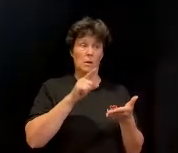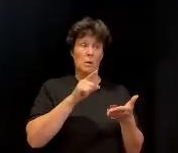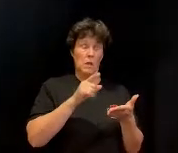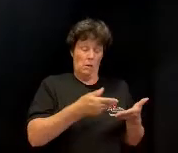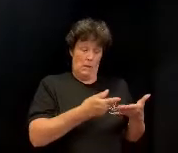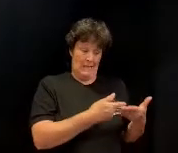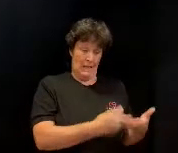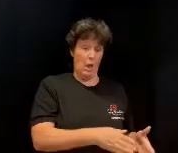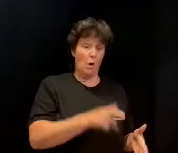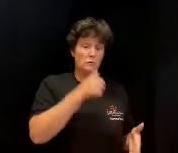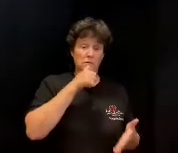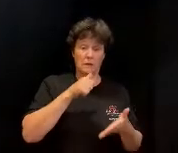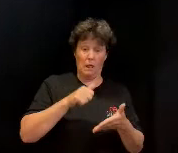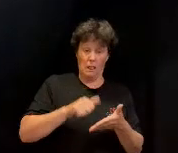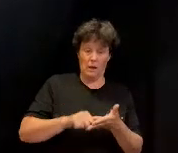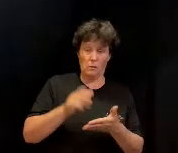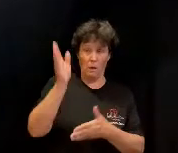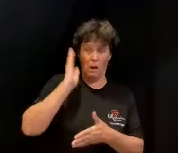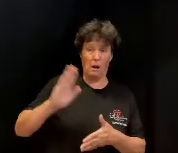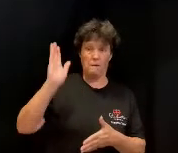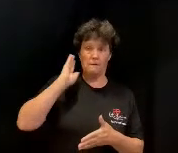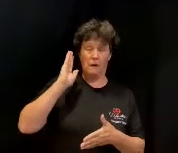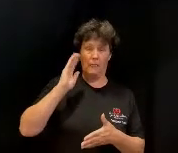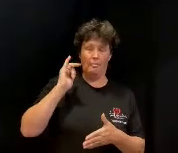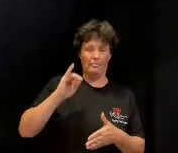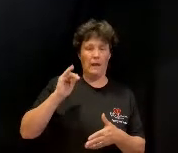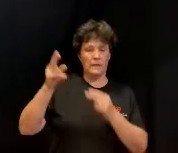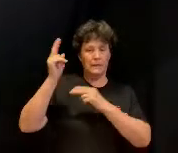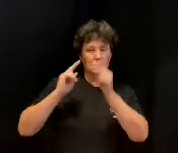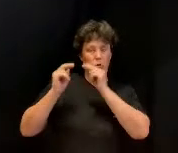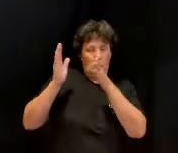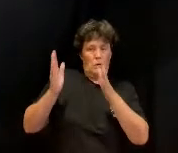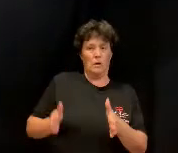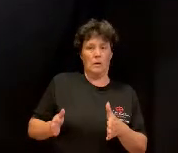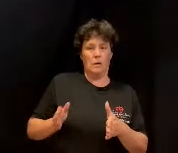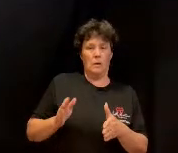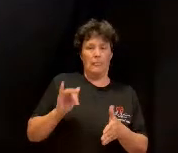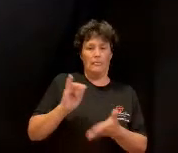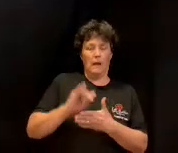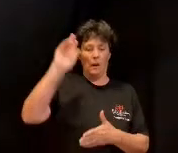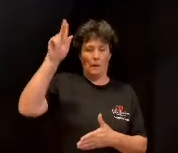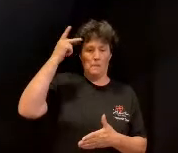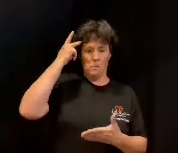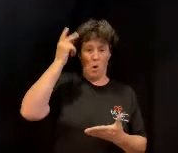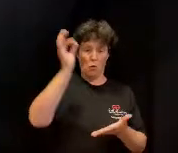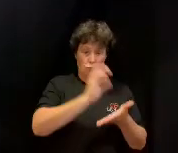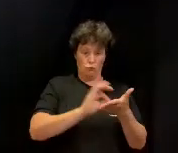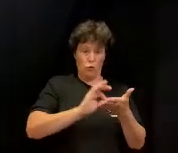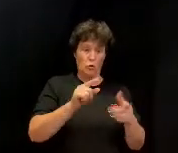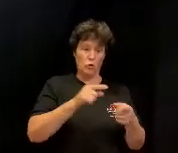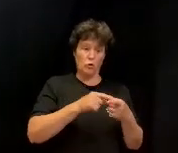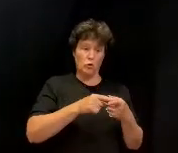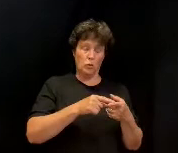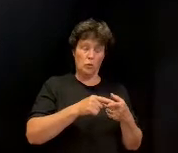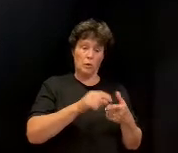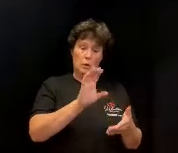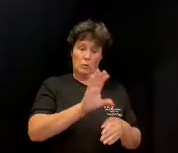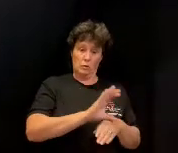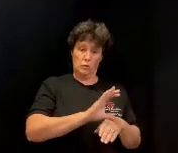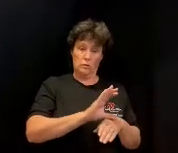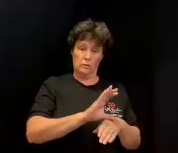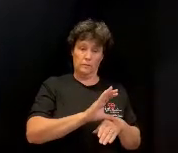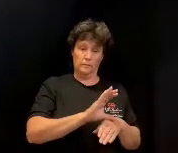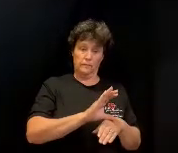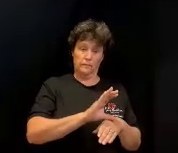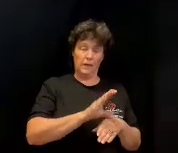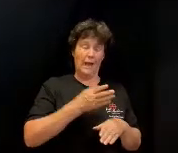There was a lost epistle that historians believe that the Apostle Paul wrote to the church at Corinth. He says this, I wrote to you